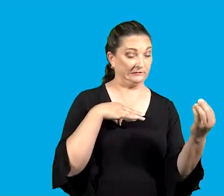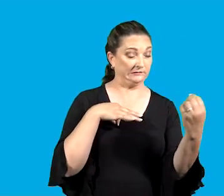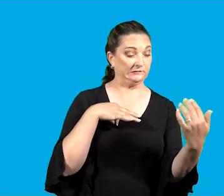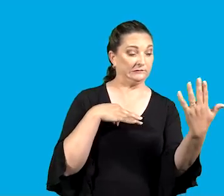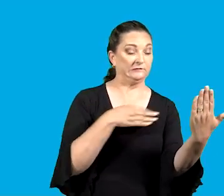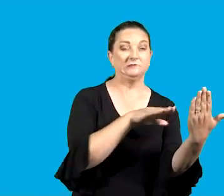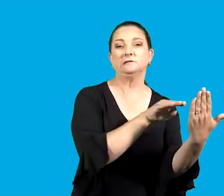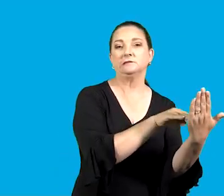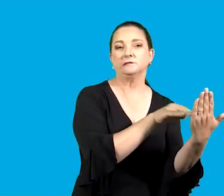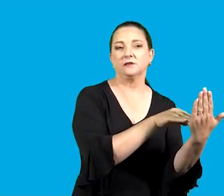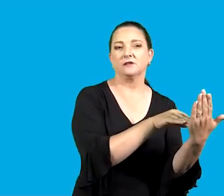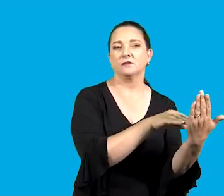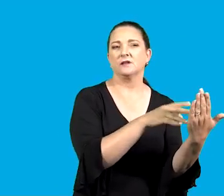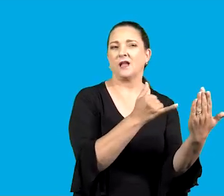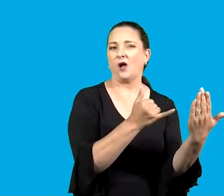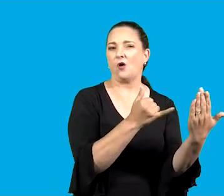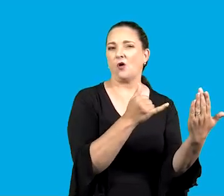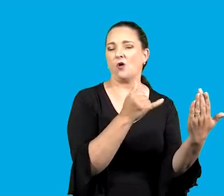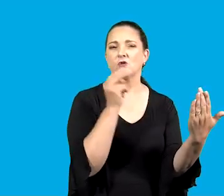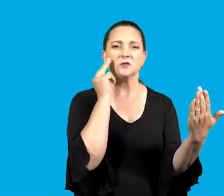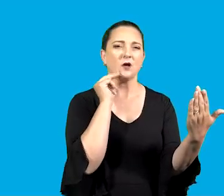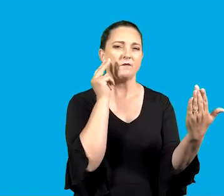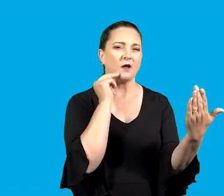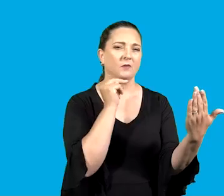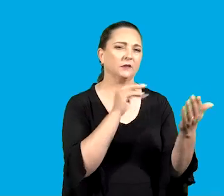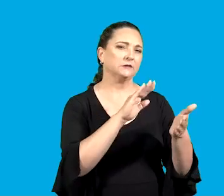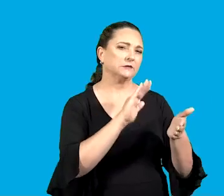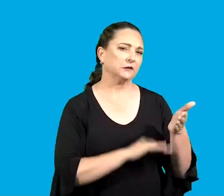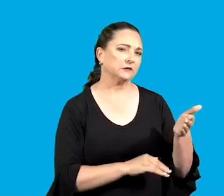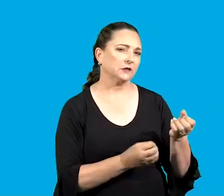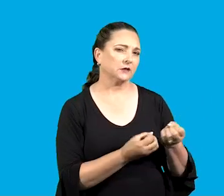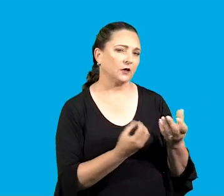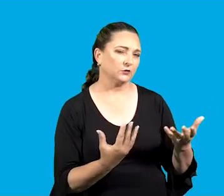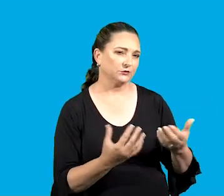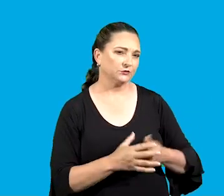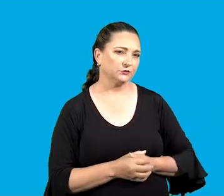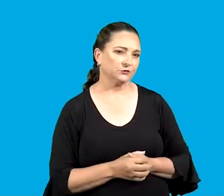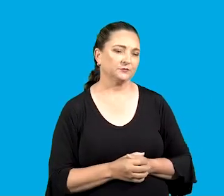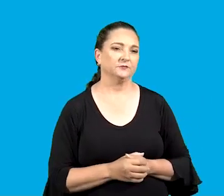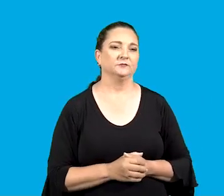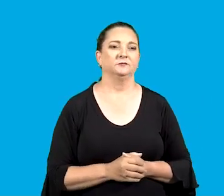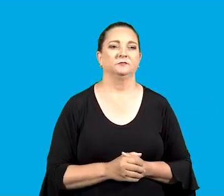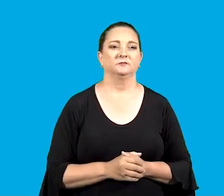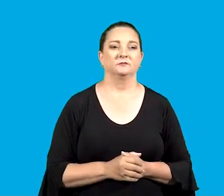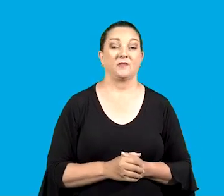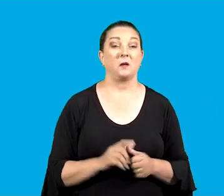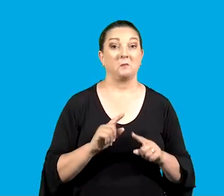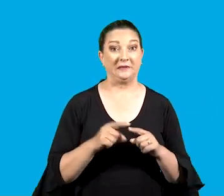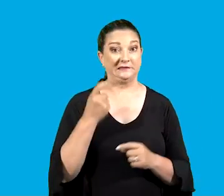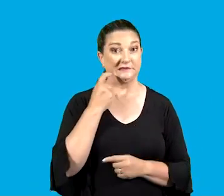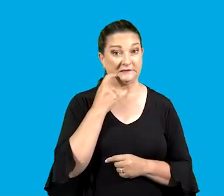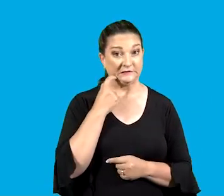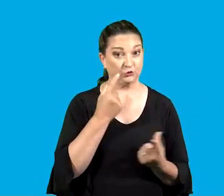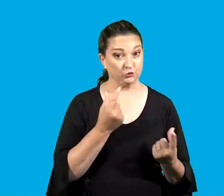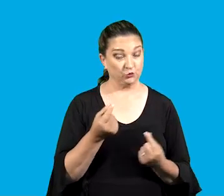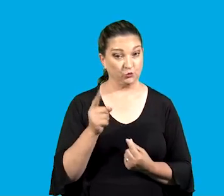to know the discount allowed in the month of November. And the easiest